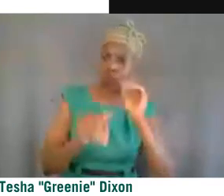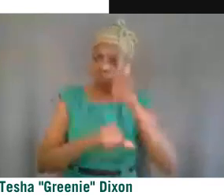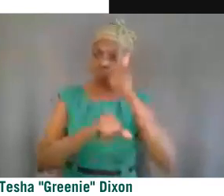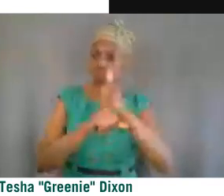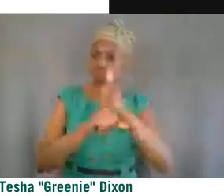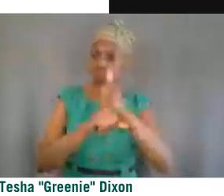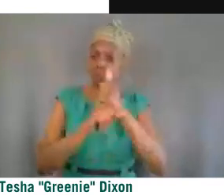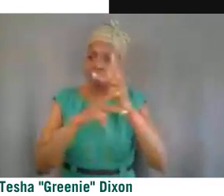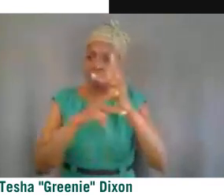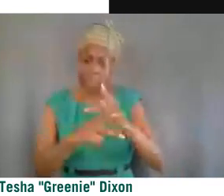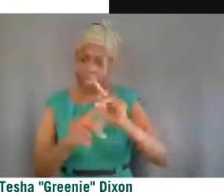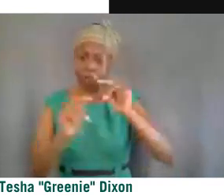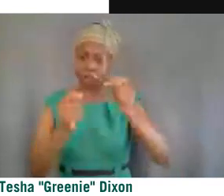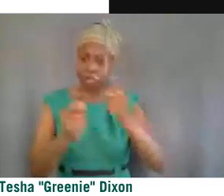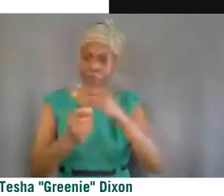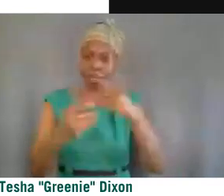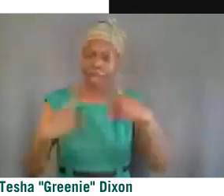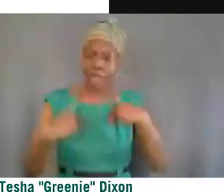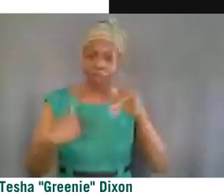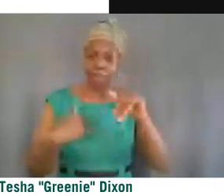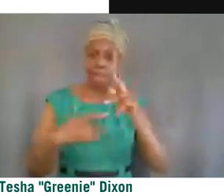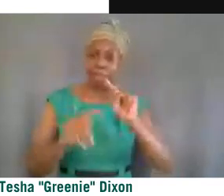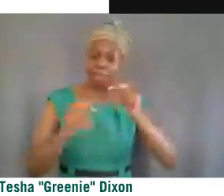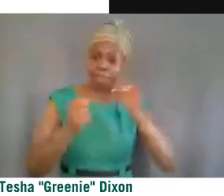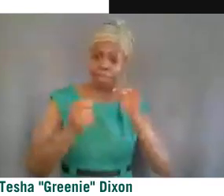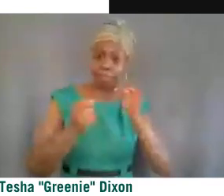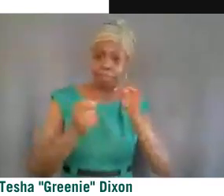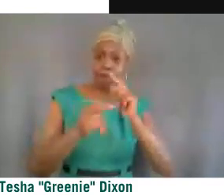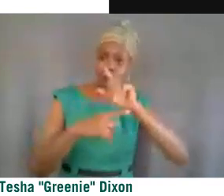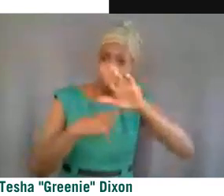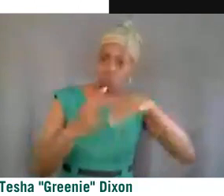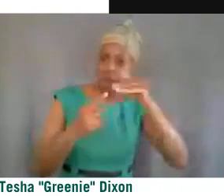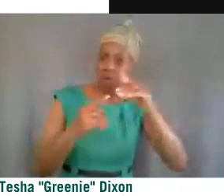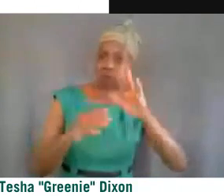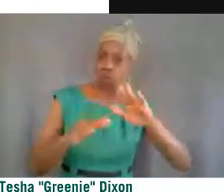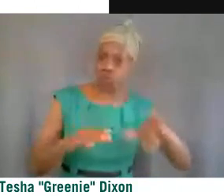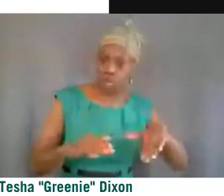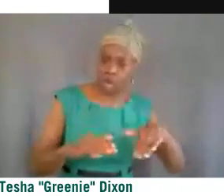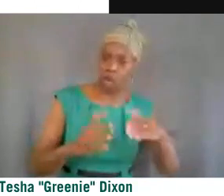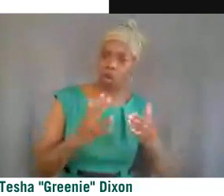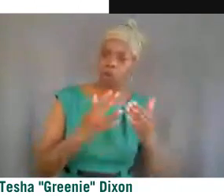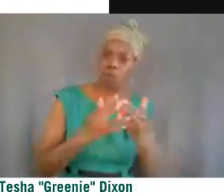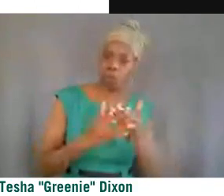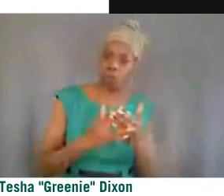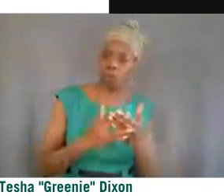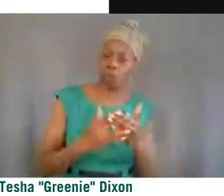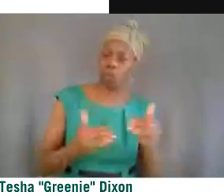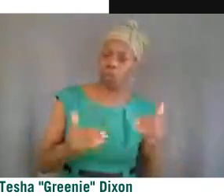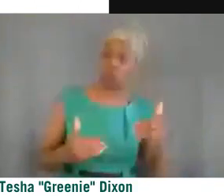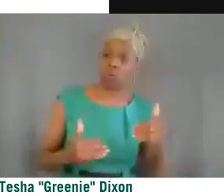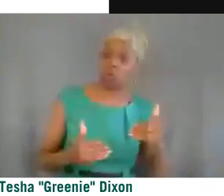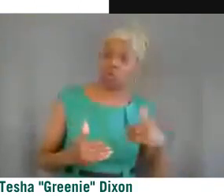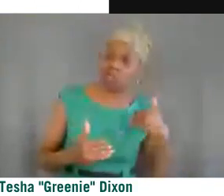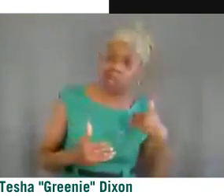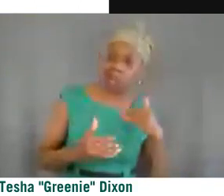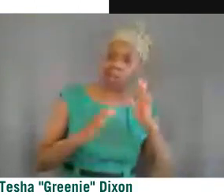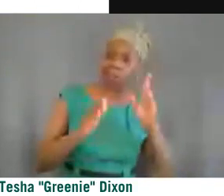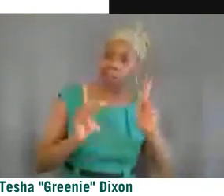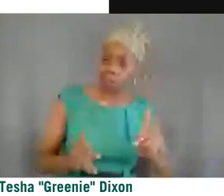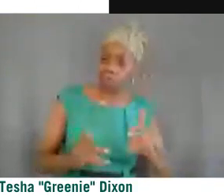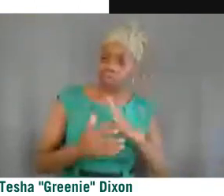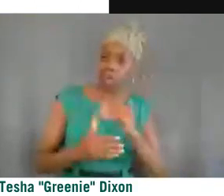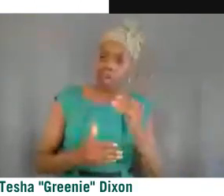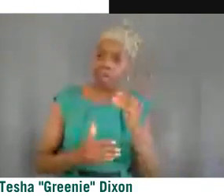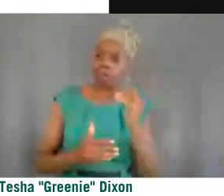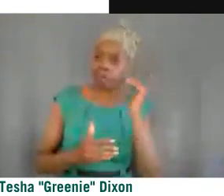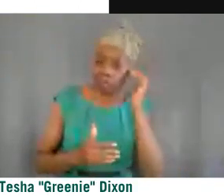around you, both if your child's young and even, through adolescence and as adults, it is so important to make sure you've got the right team